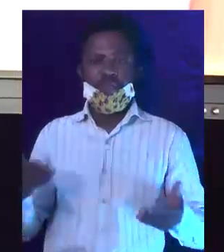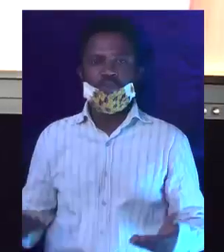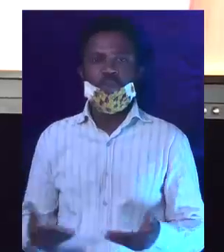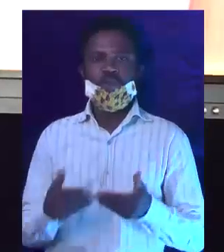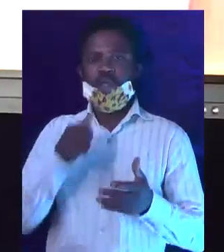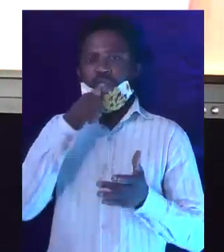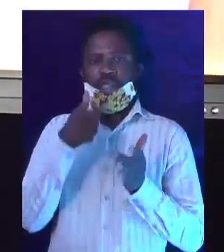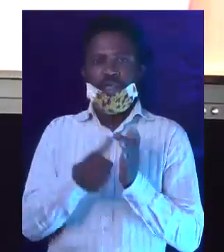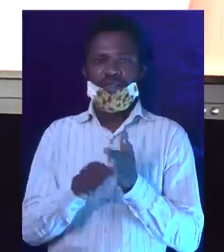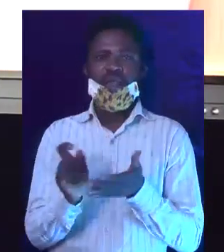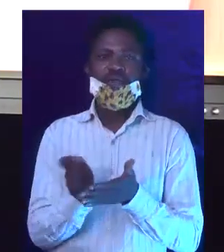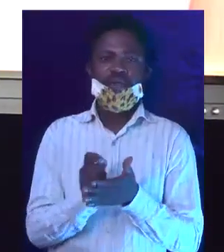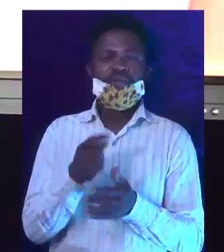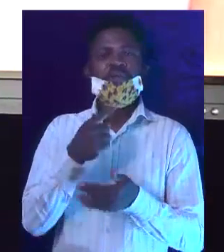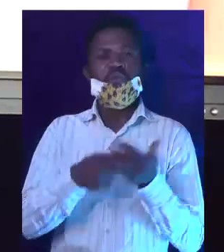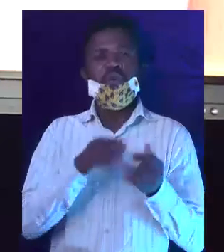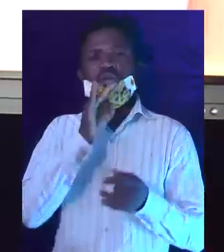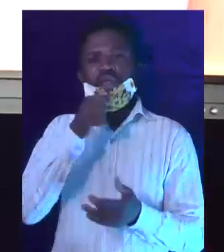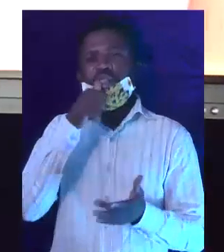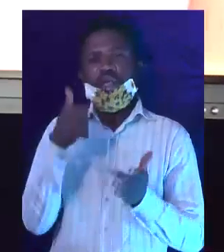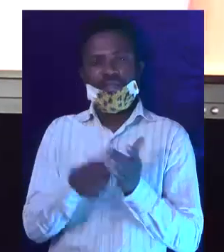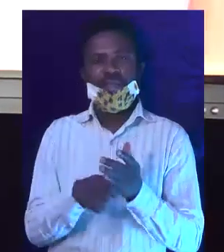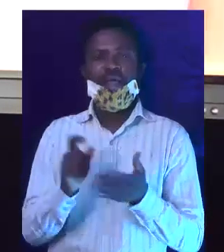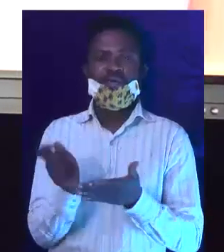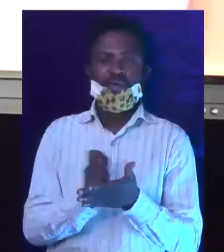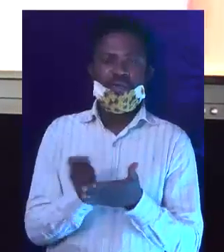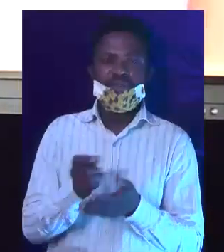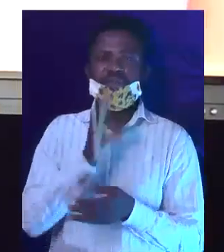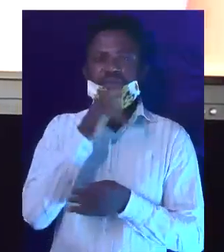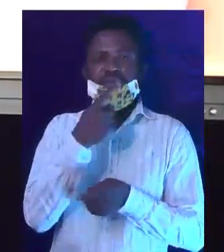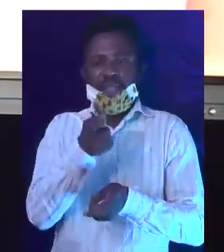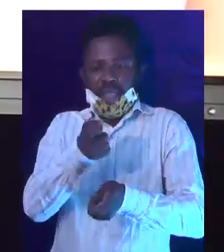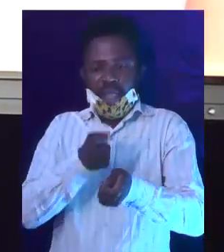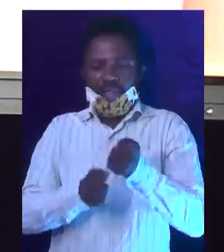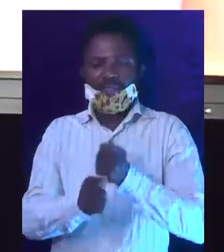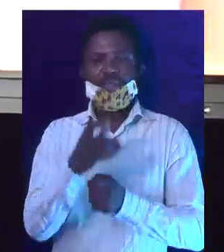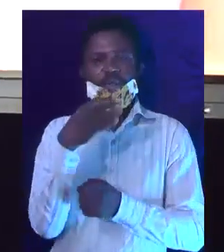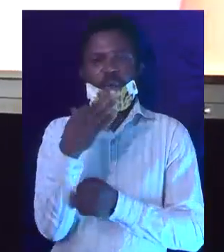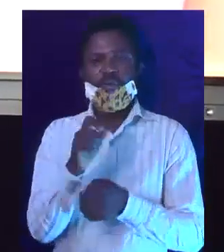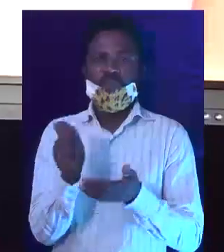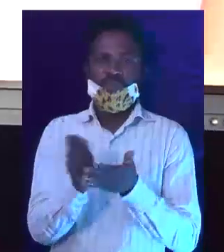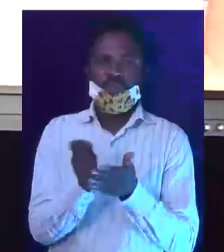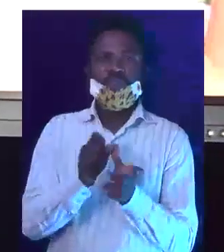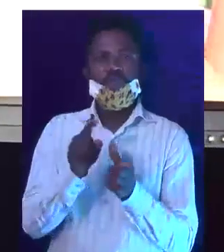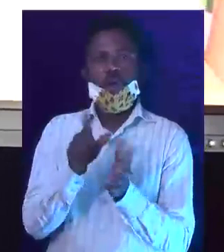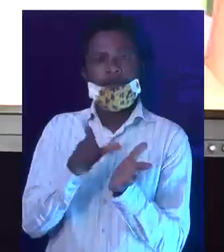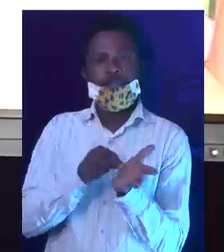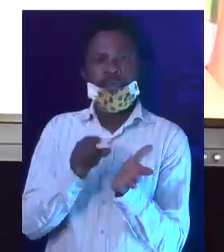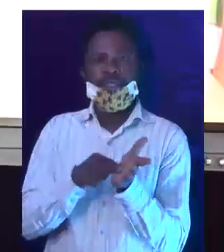introduce letter writing. What is letter writing? It is the exchange of written or